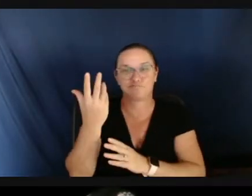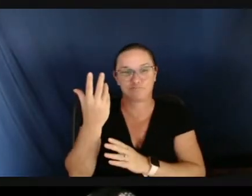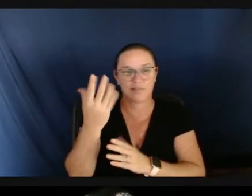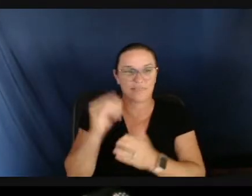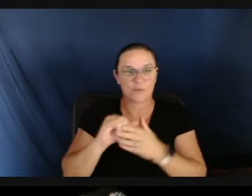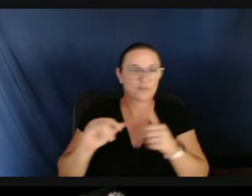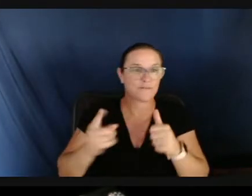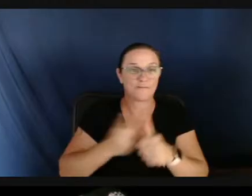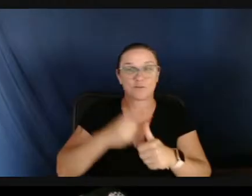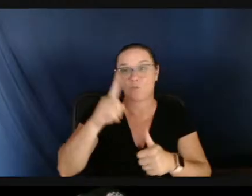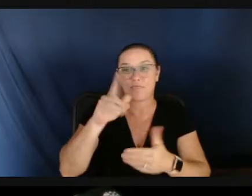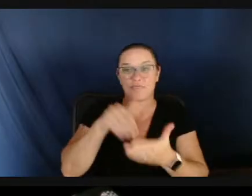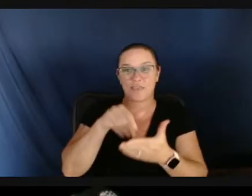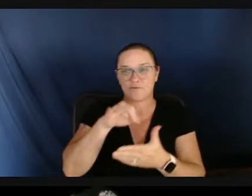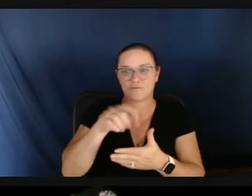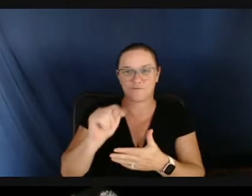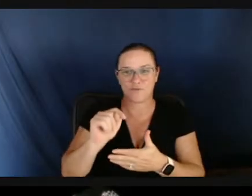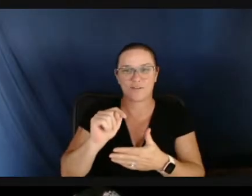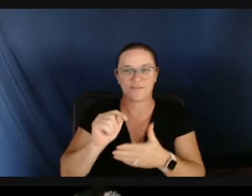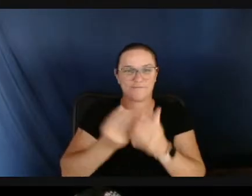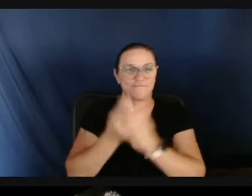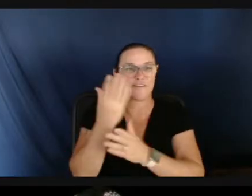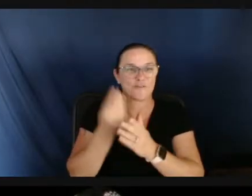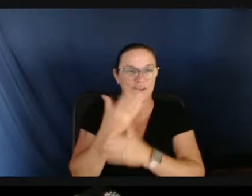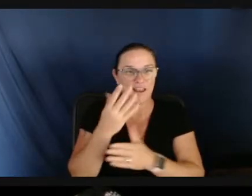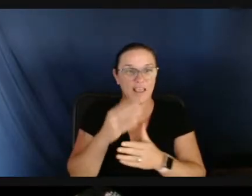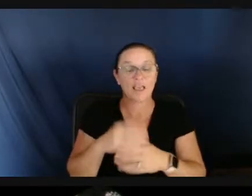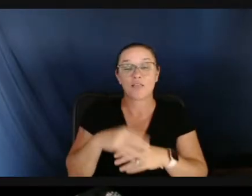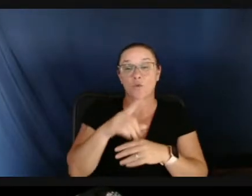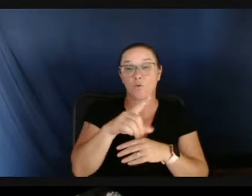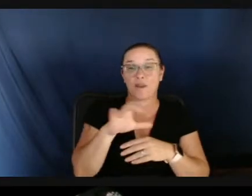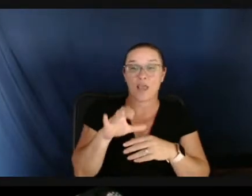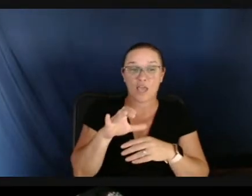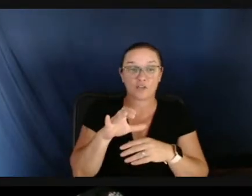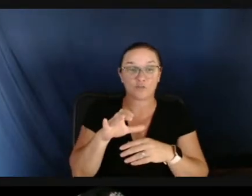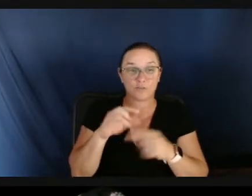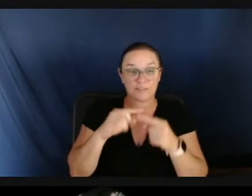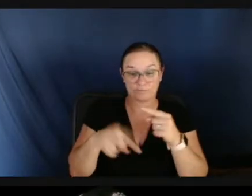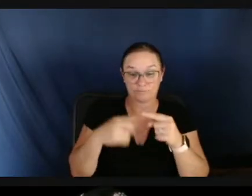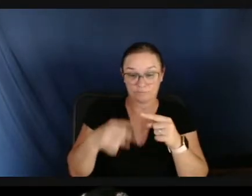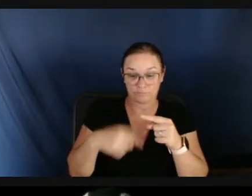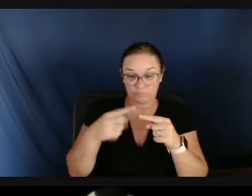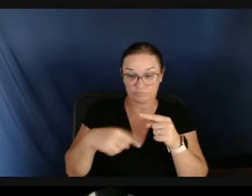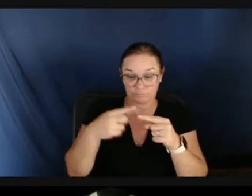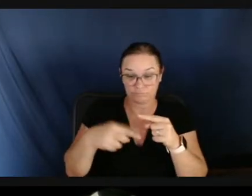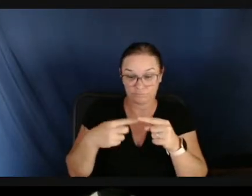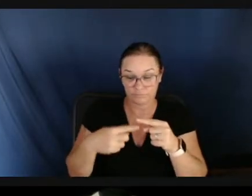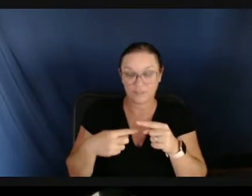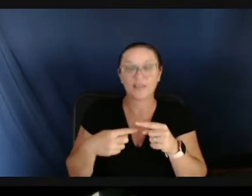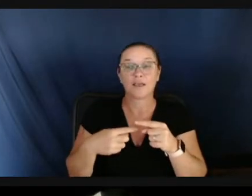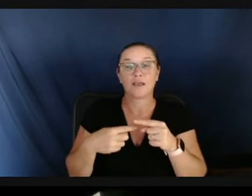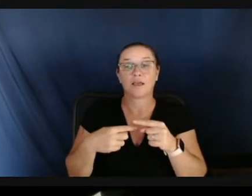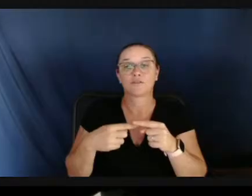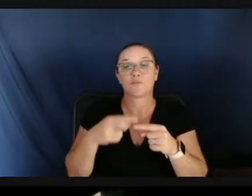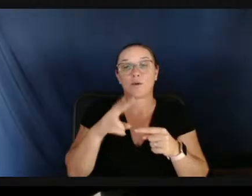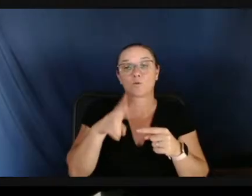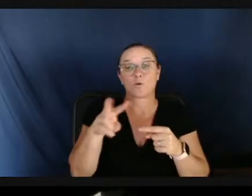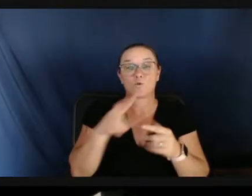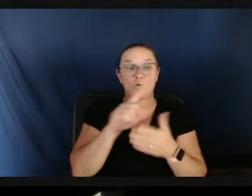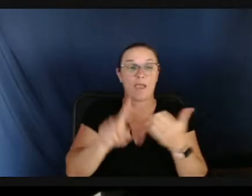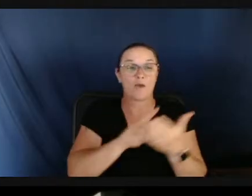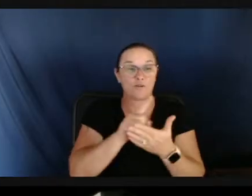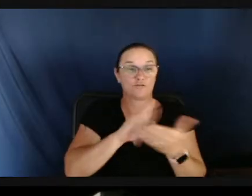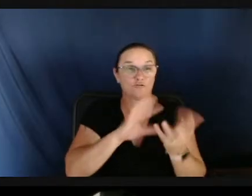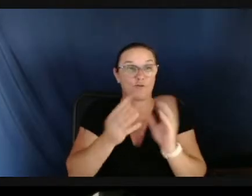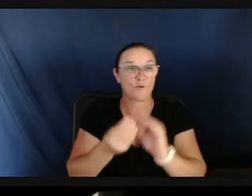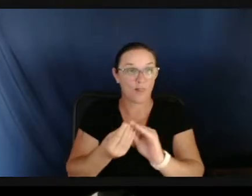first 1,000-foot fountain, and those 100 cycles occurred over about 22 hours. So they're pretty fast and furious at that one. That